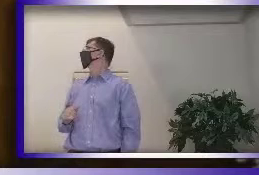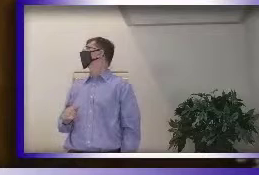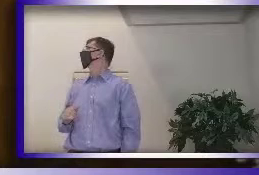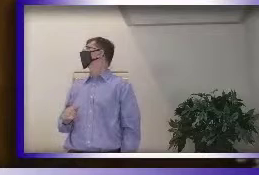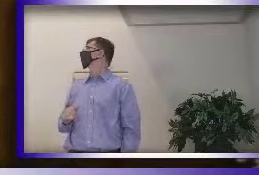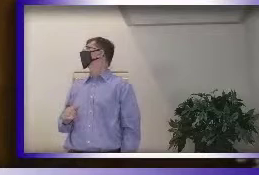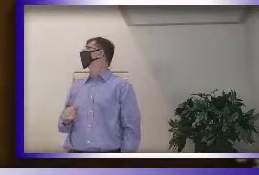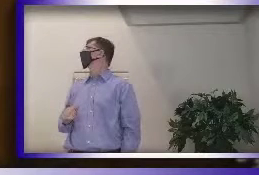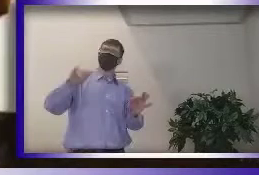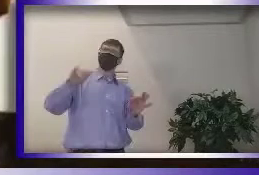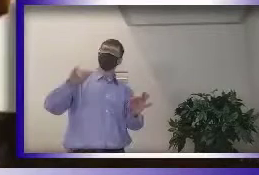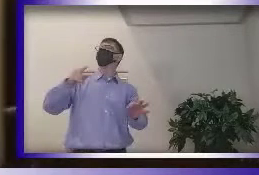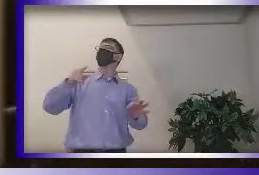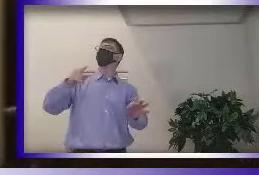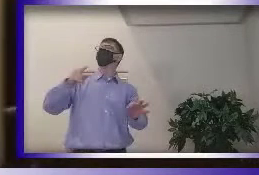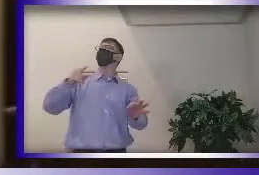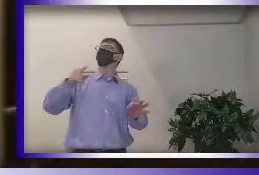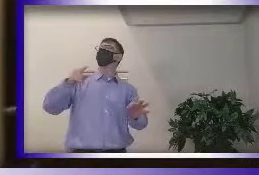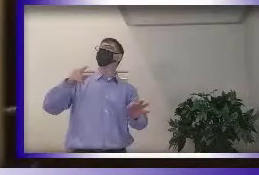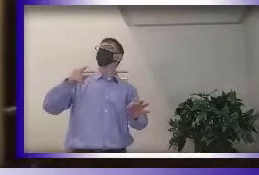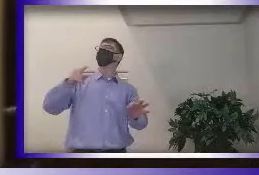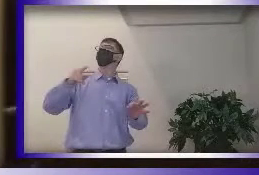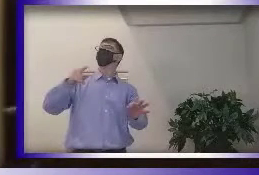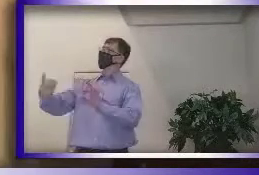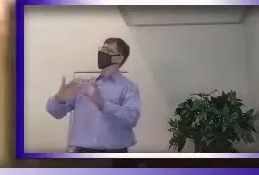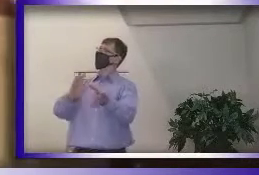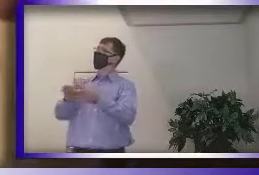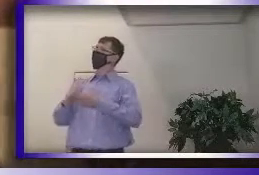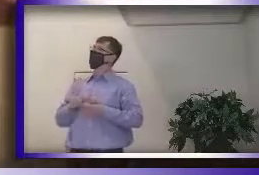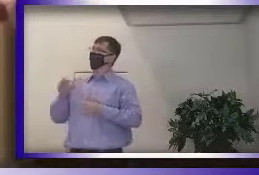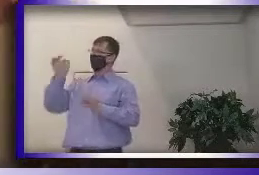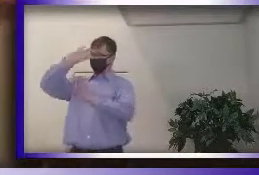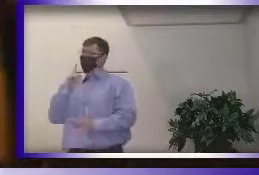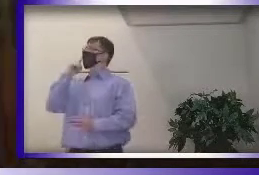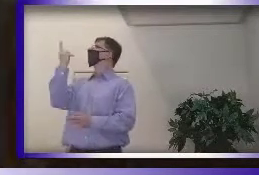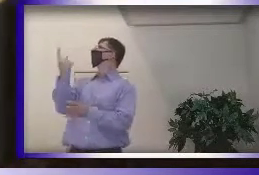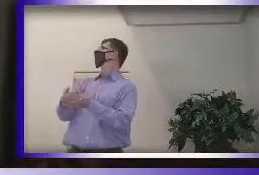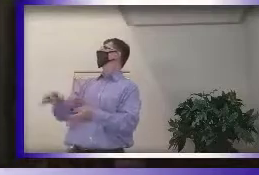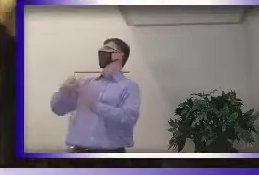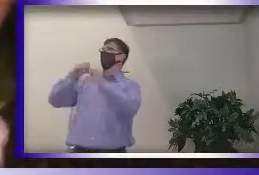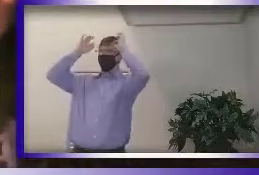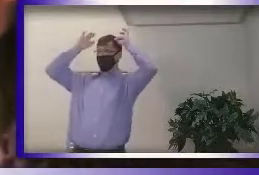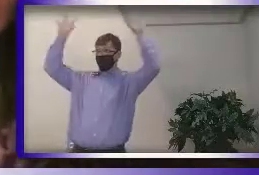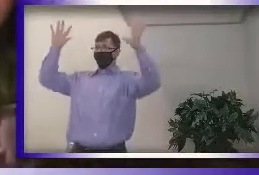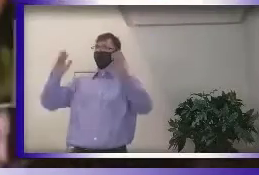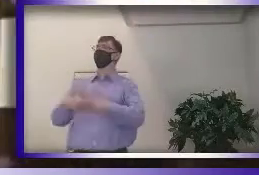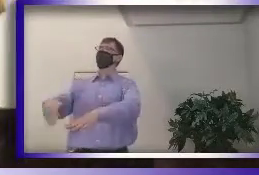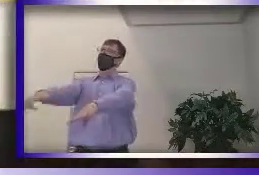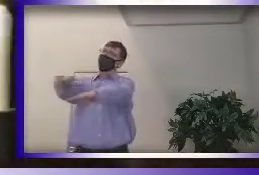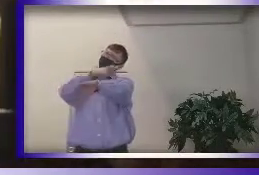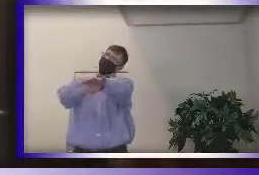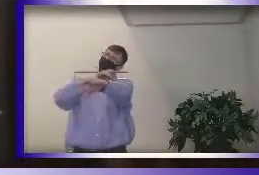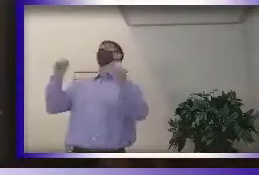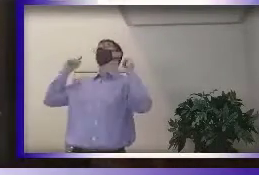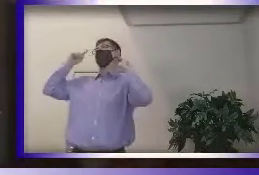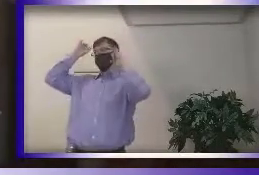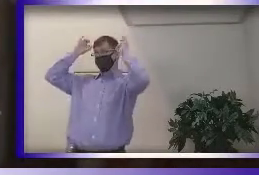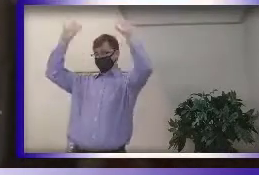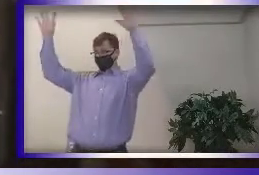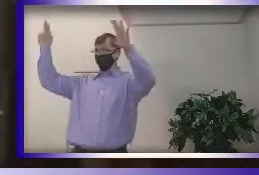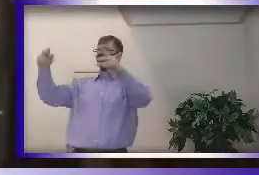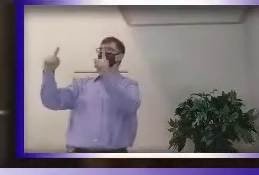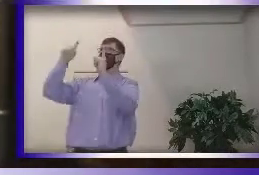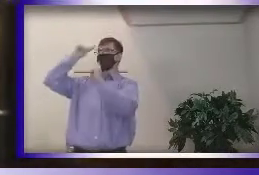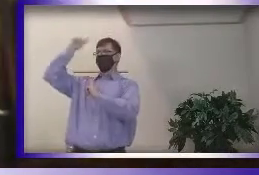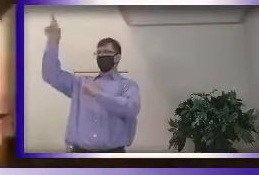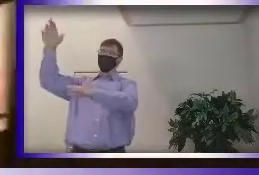make you guys stay awake for long, and that's far more important to my career. I hope. And so I would